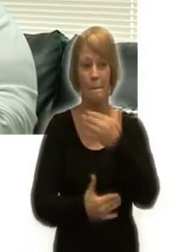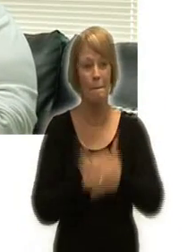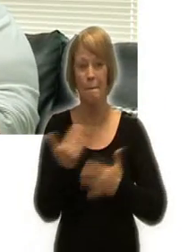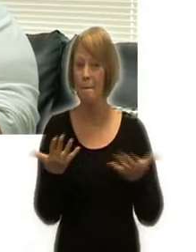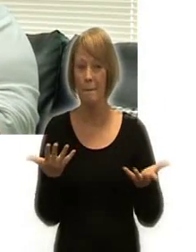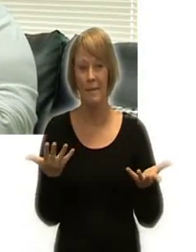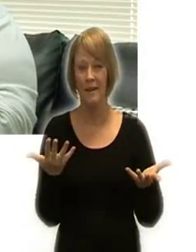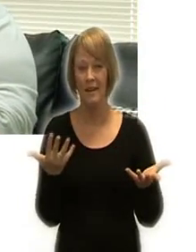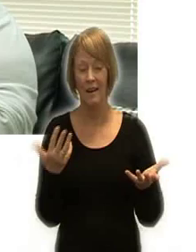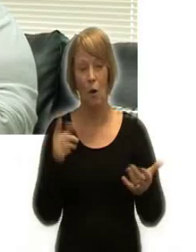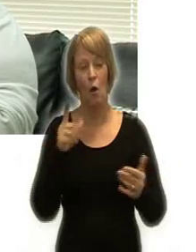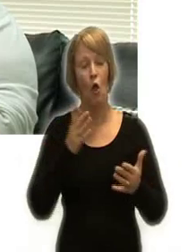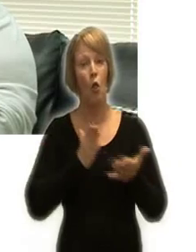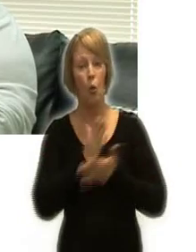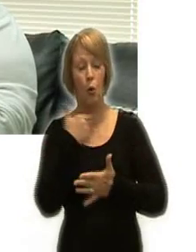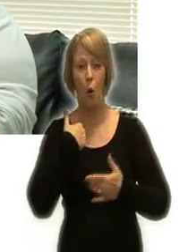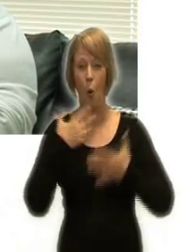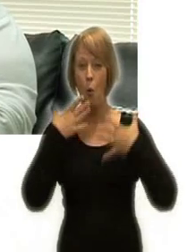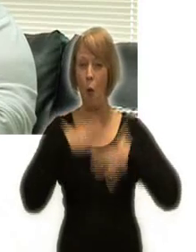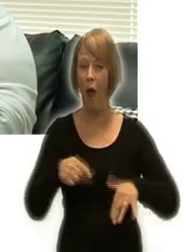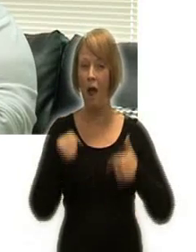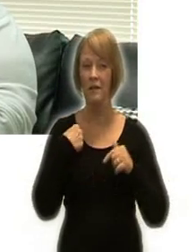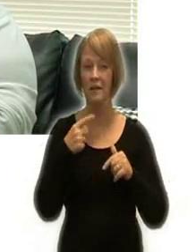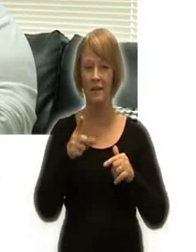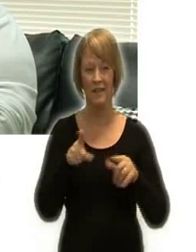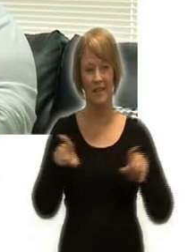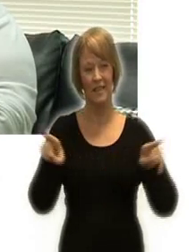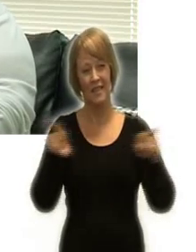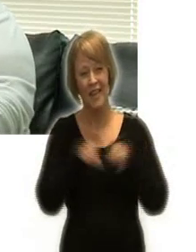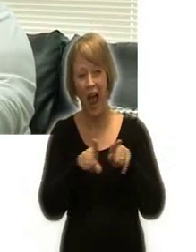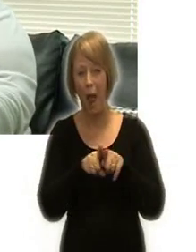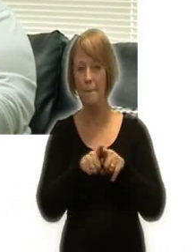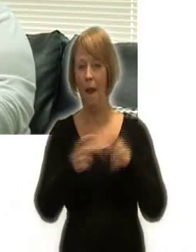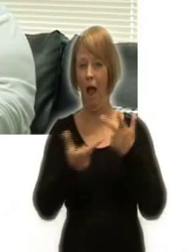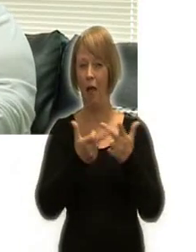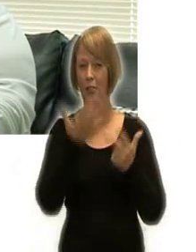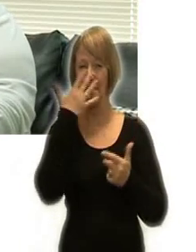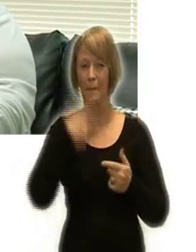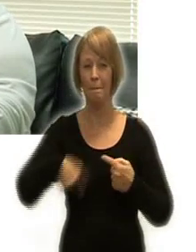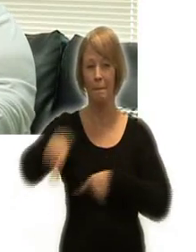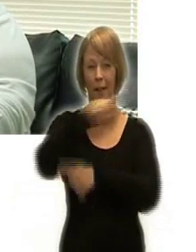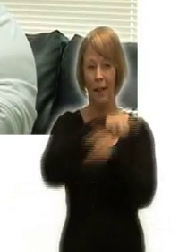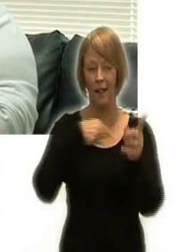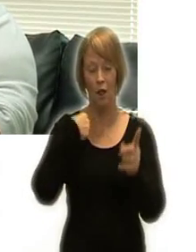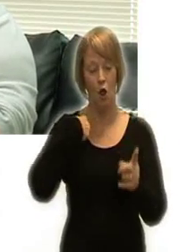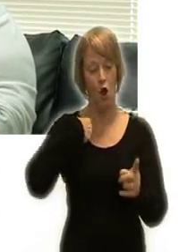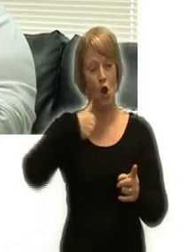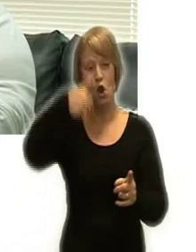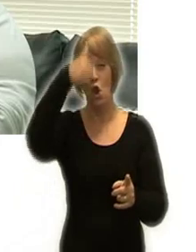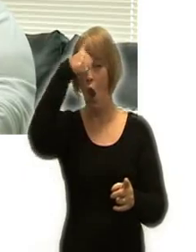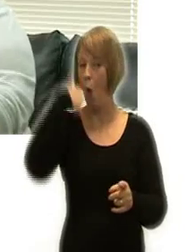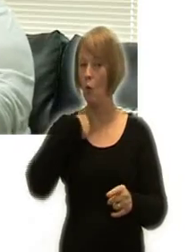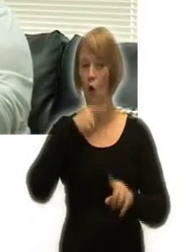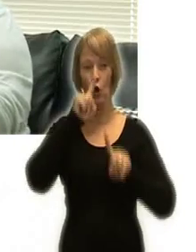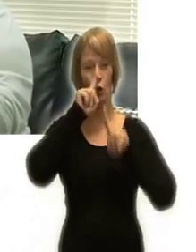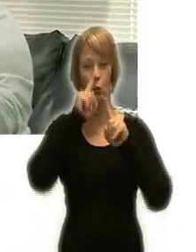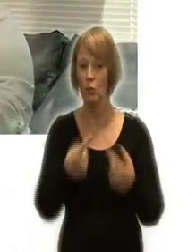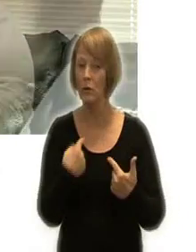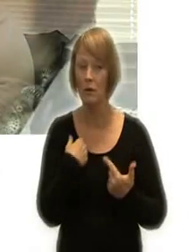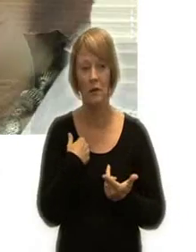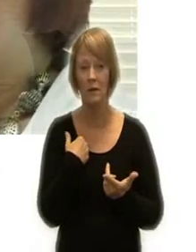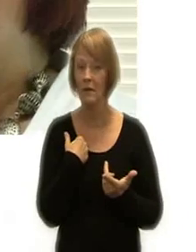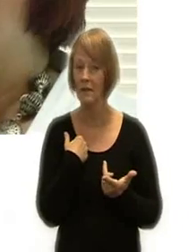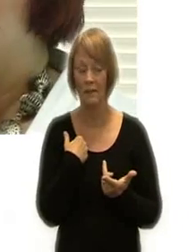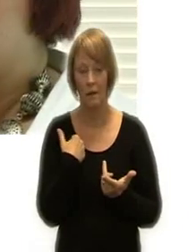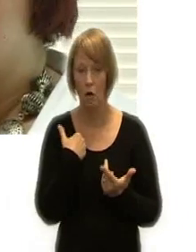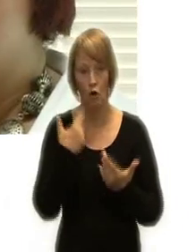just never quite, I was never quite the same as other people, even in the thoughts I perceived to them.